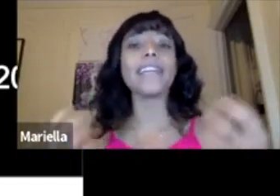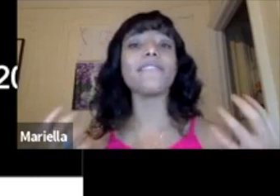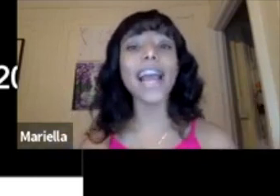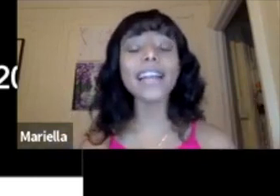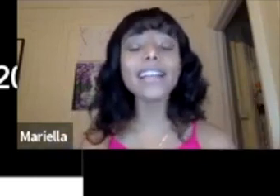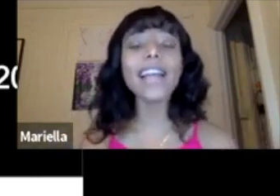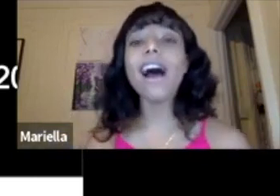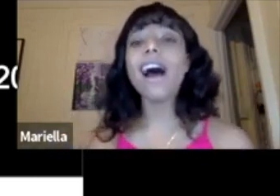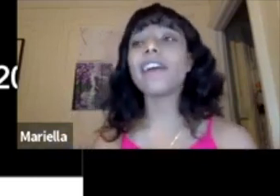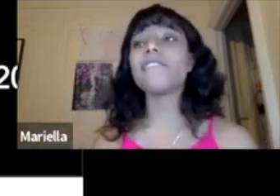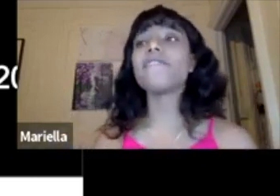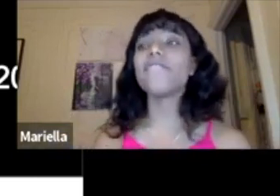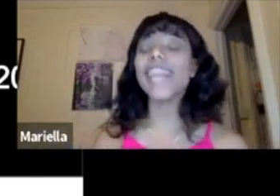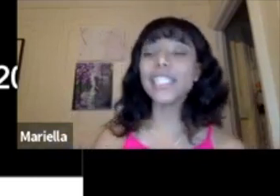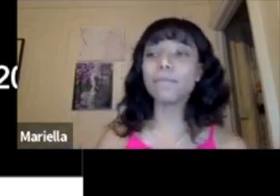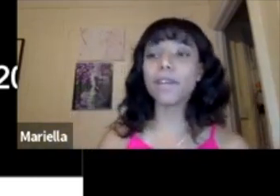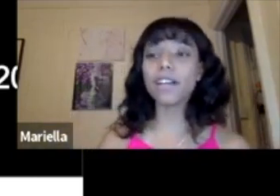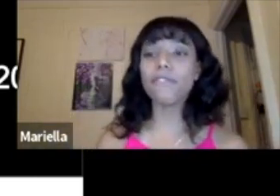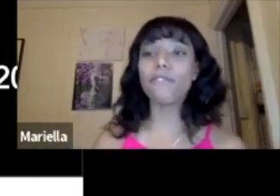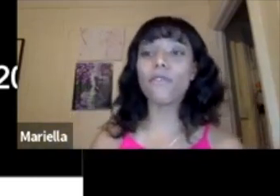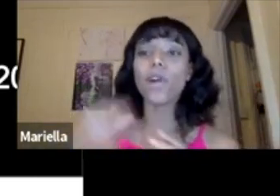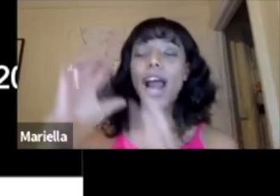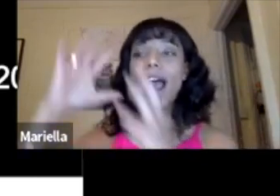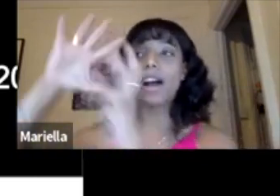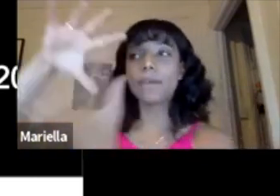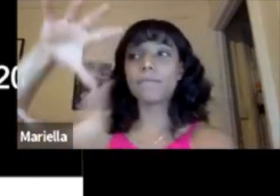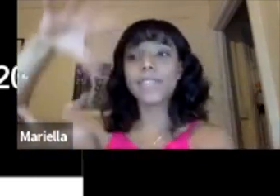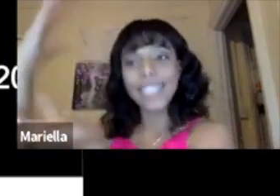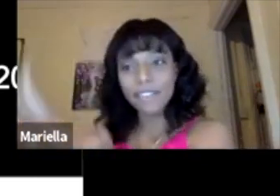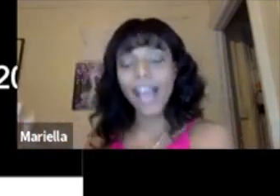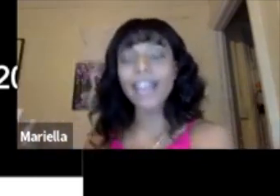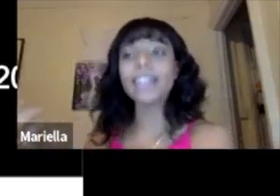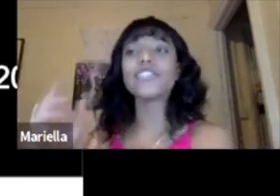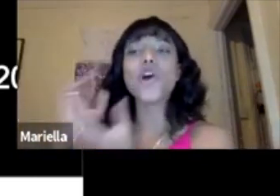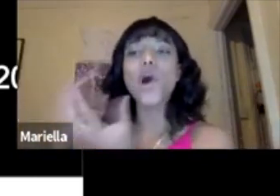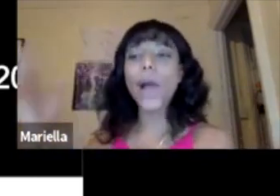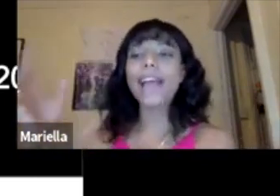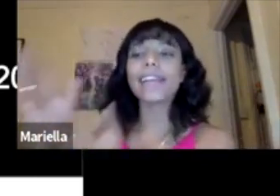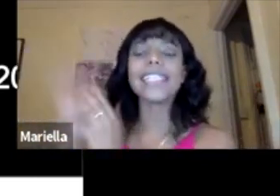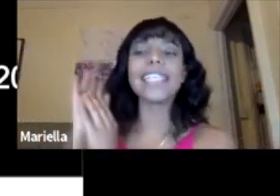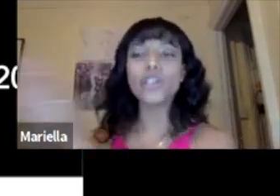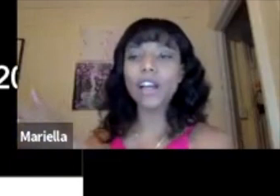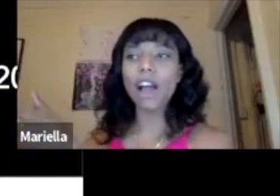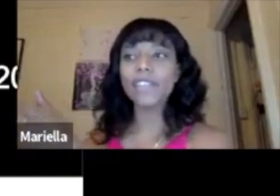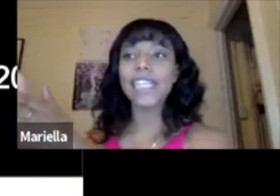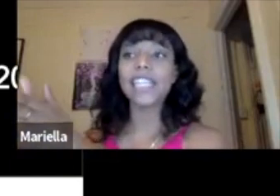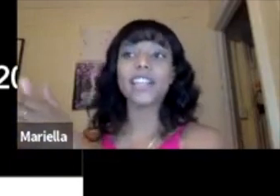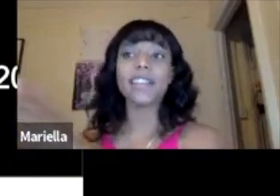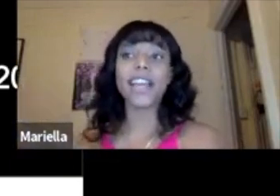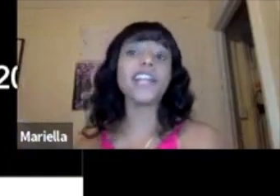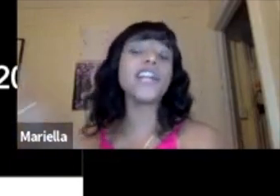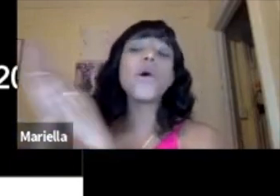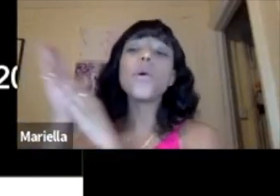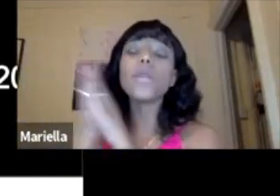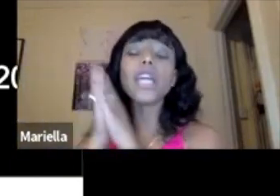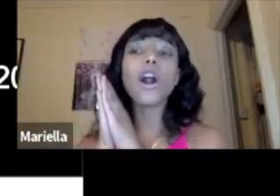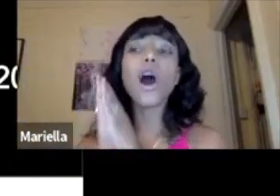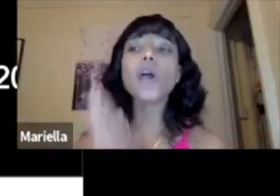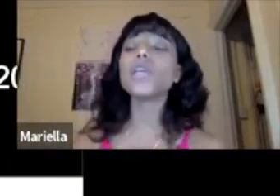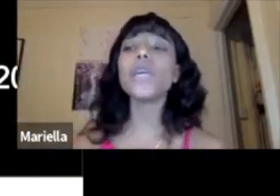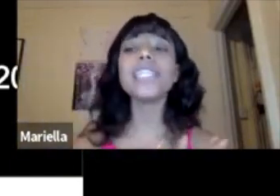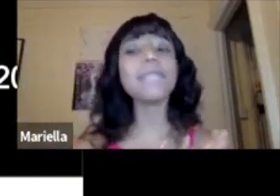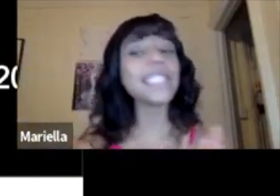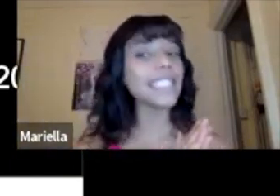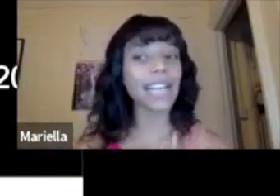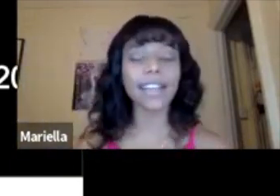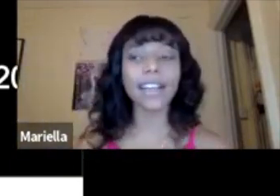an event on Facebook for this event. So go ahead and continue the conversation there. We are also